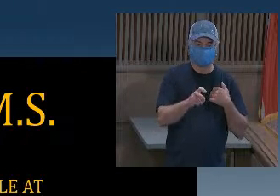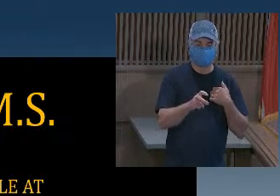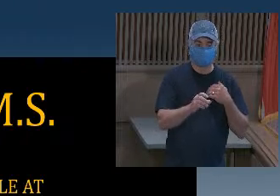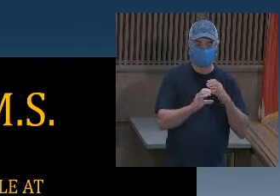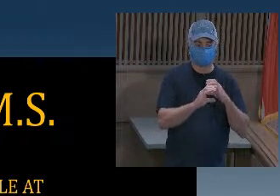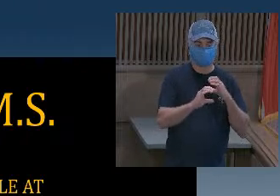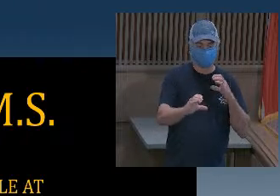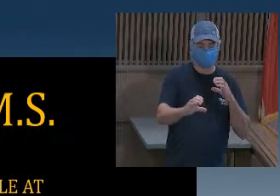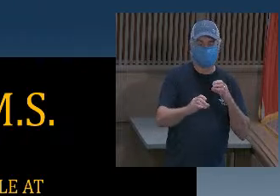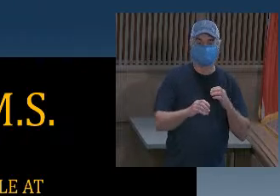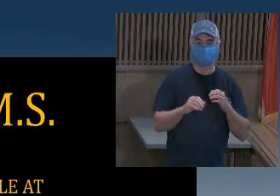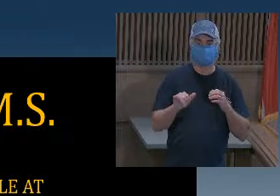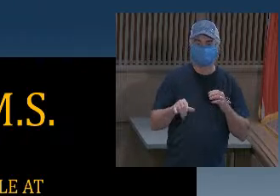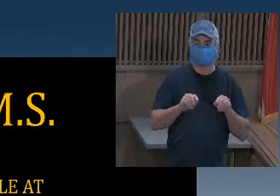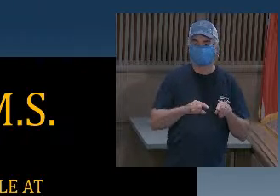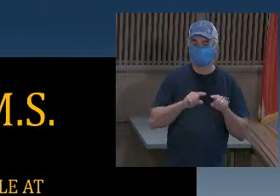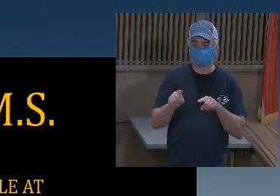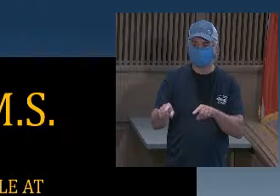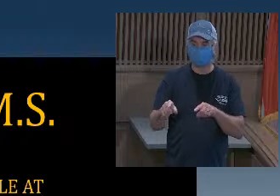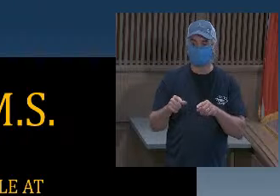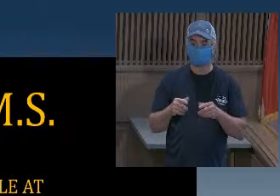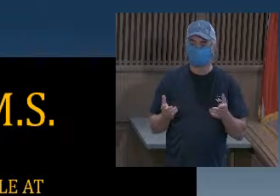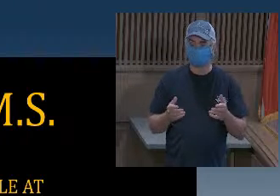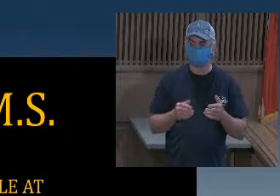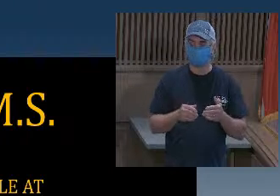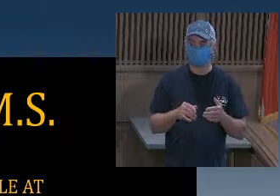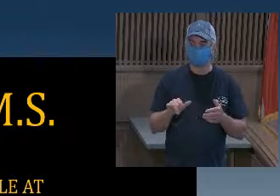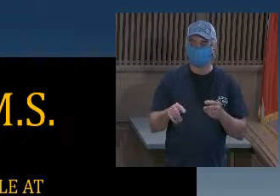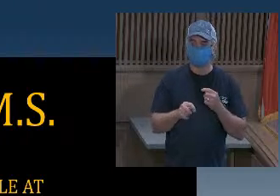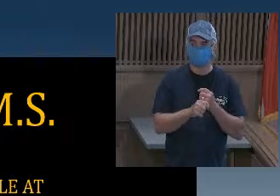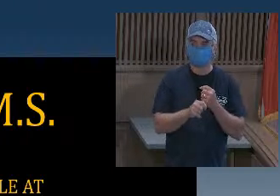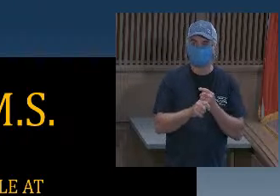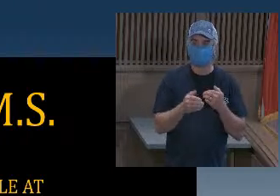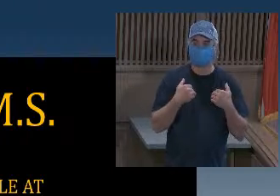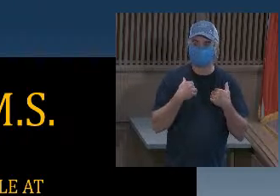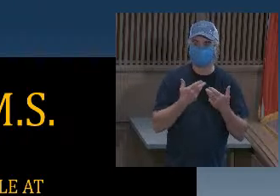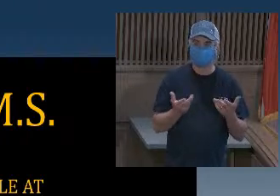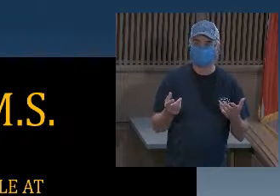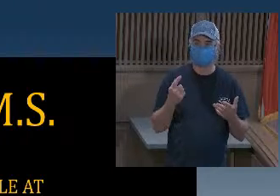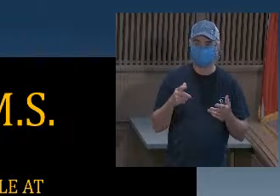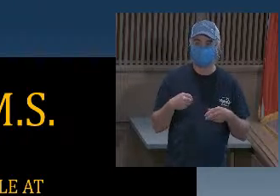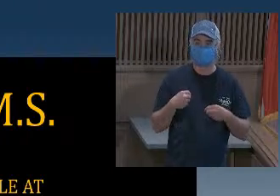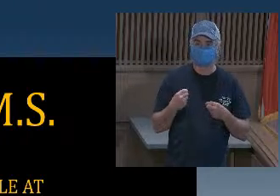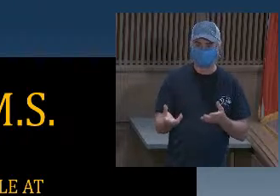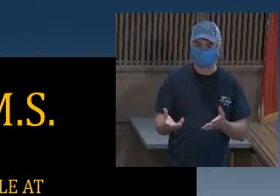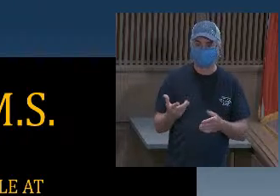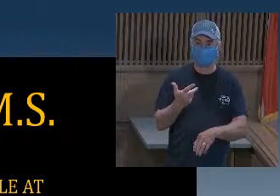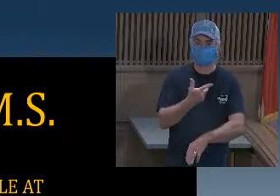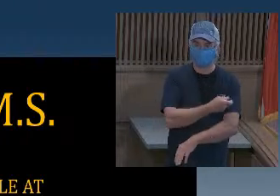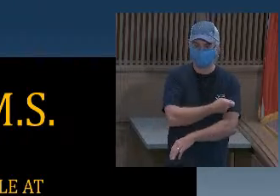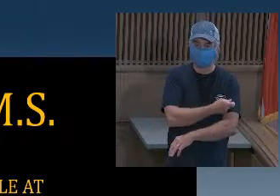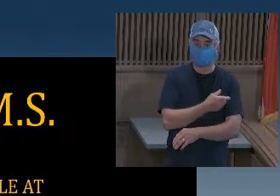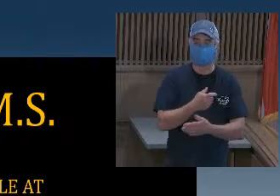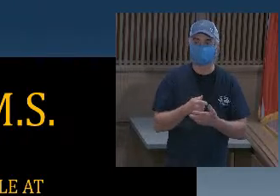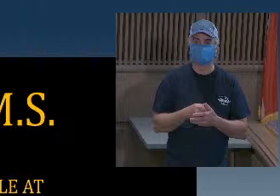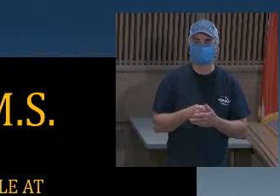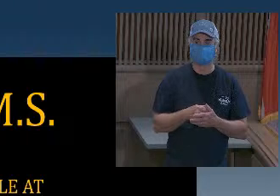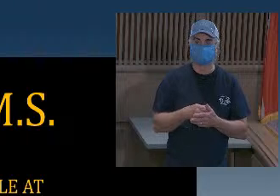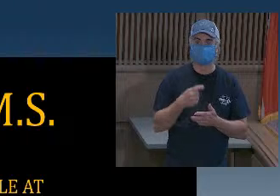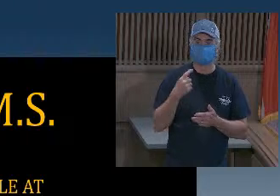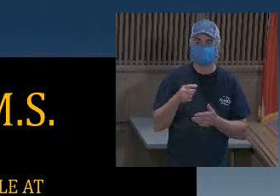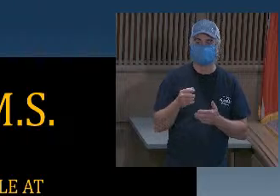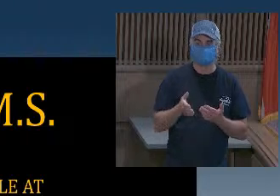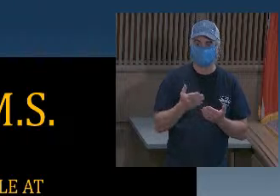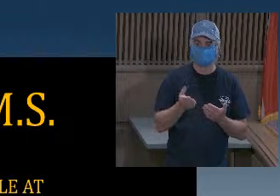different sites here in town and also out of town. These trucks have everything that is needed for the registration and vaccination for the ease